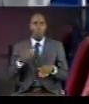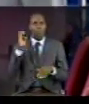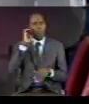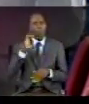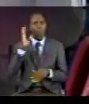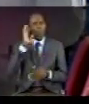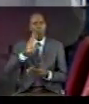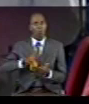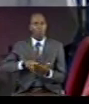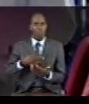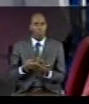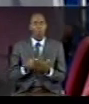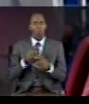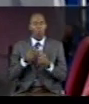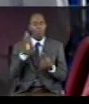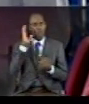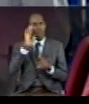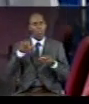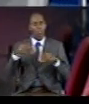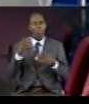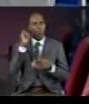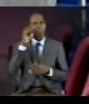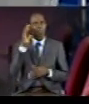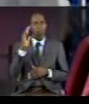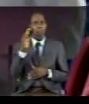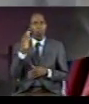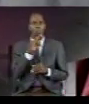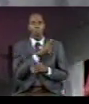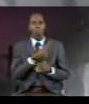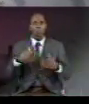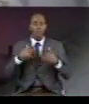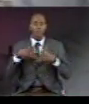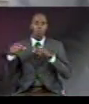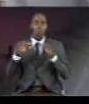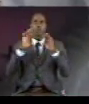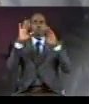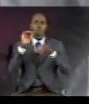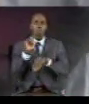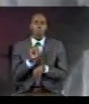you will hear from him, the Lord has done the miracle. He dropped his stick.